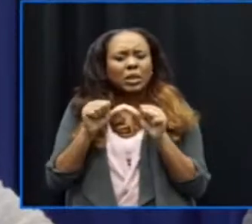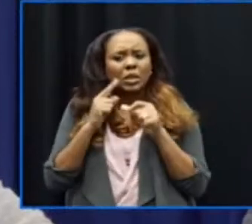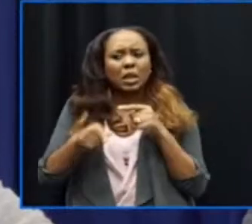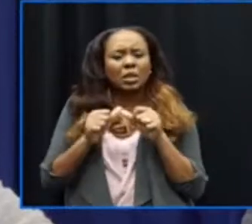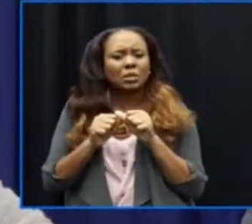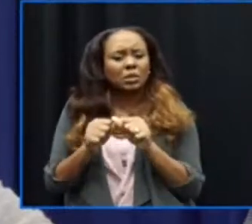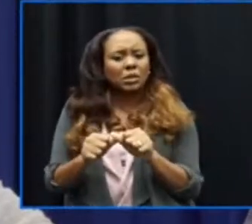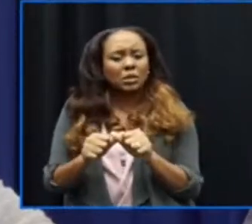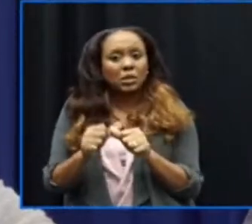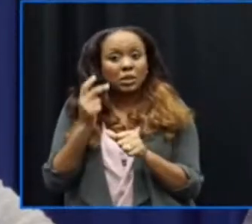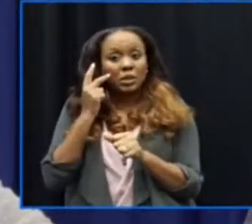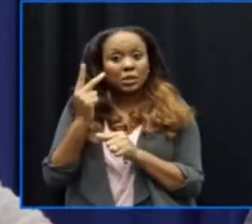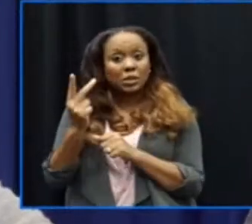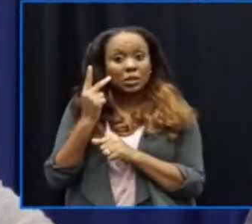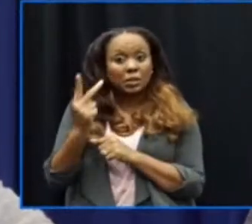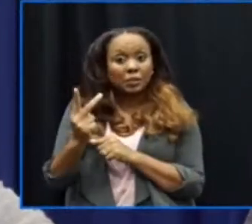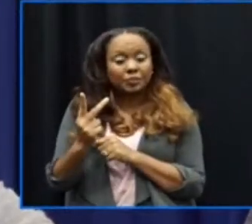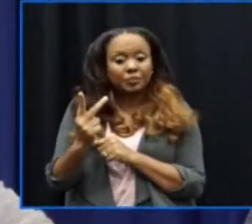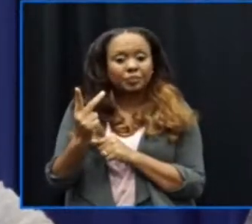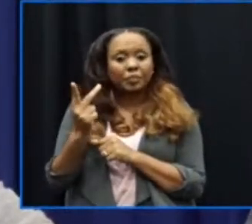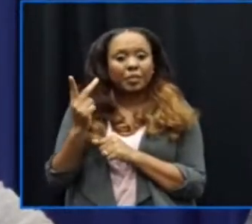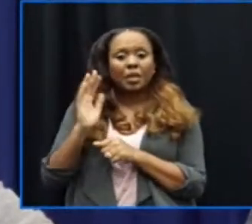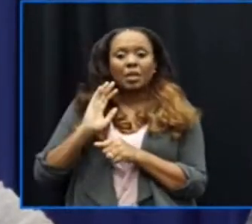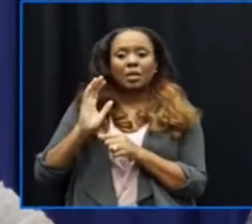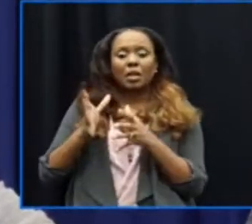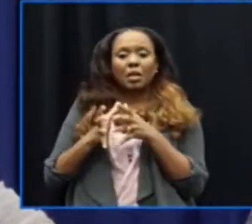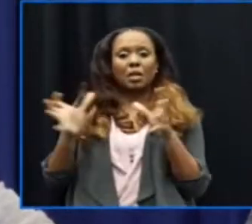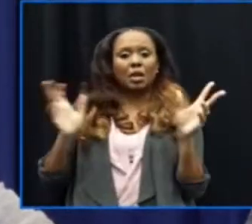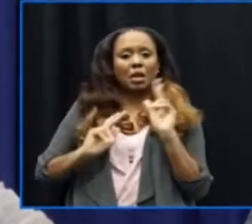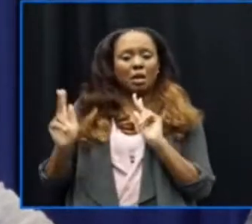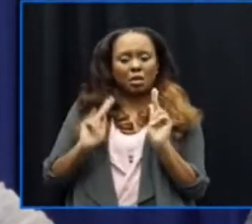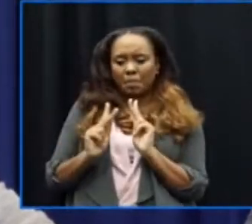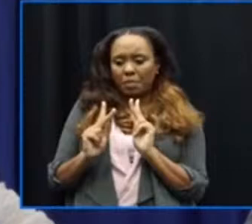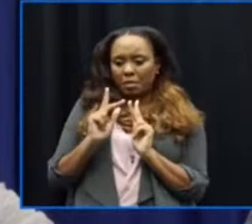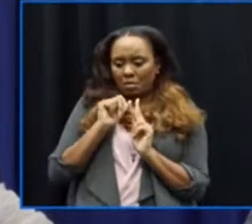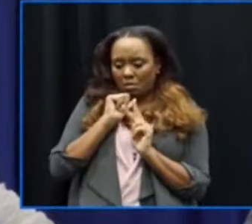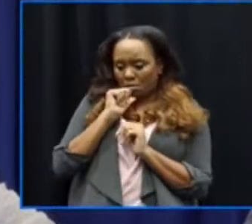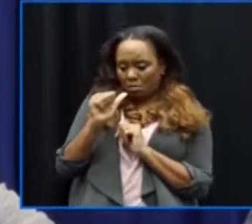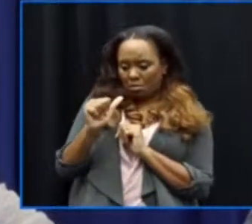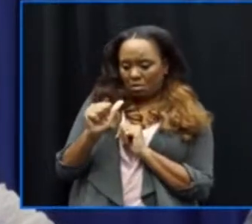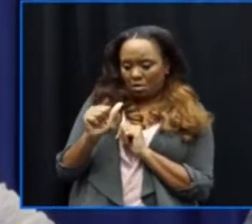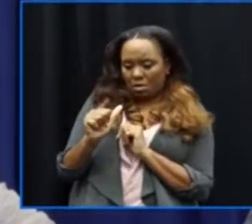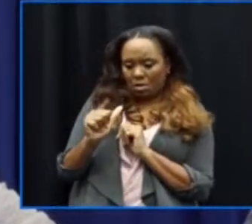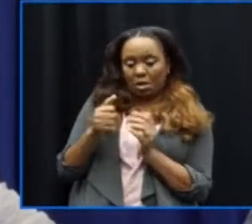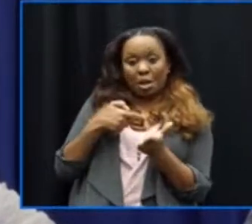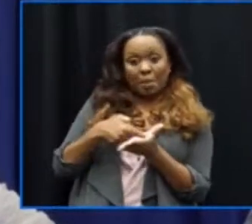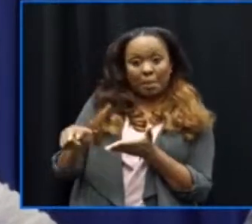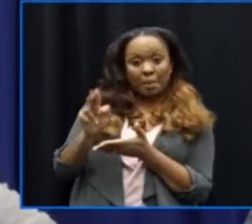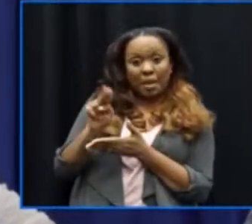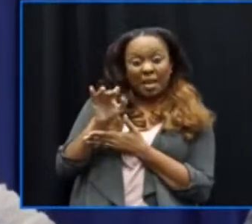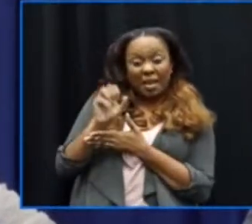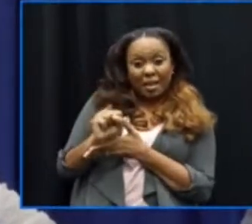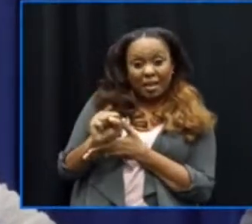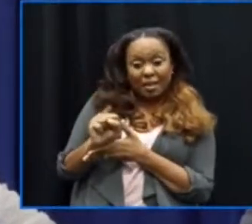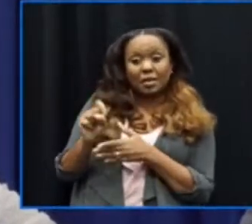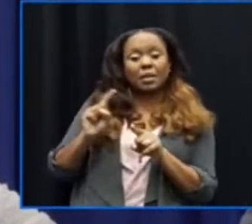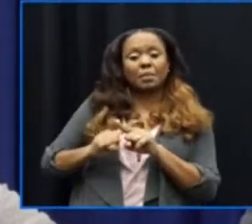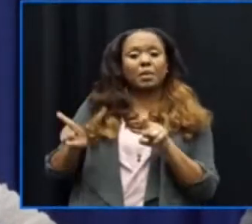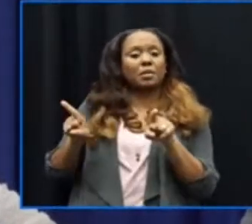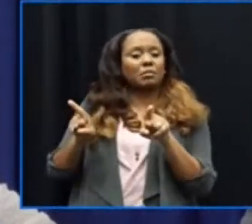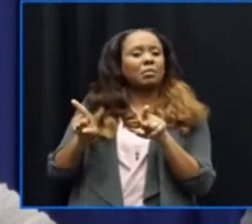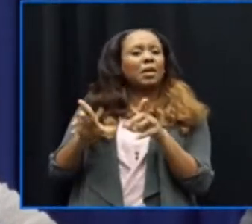we also have a declining population that is an aging population and a